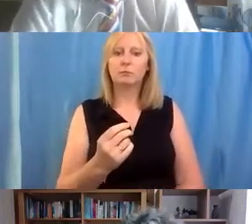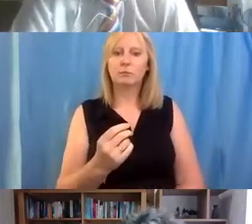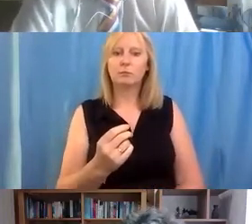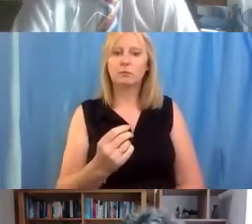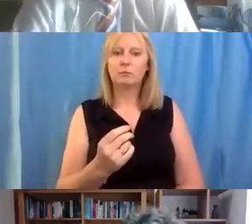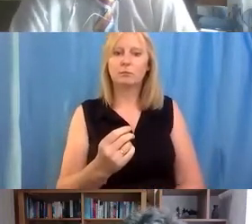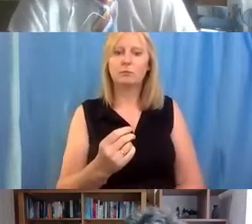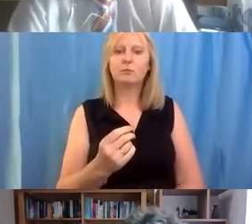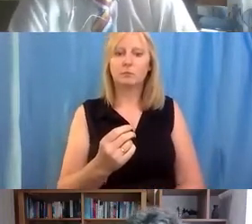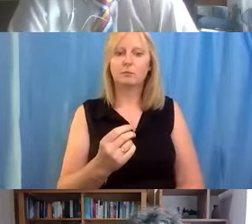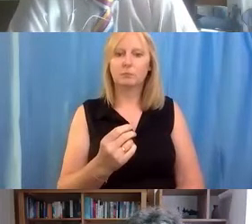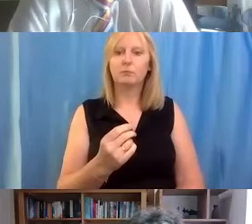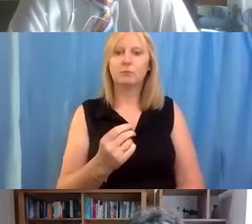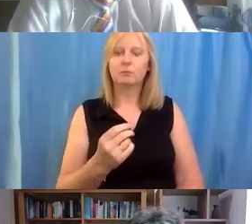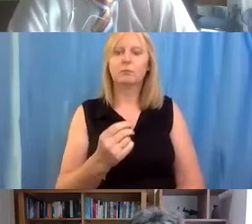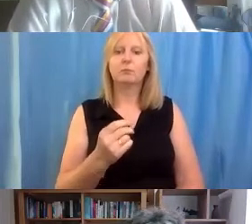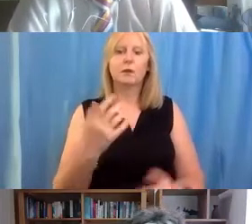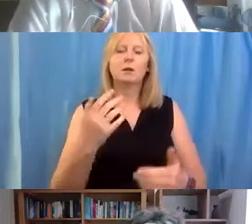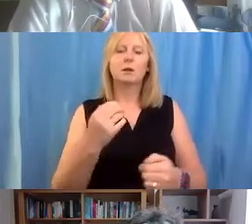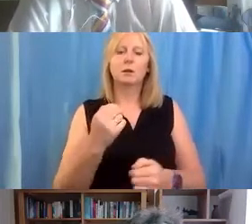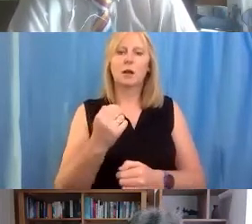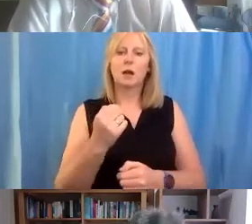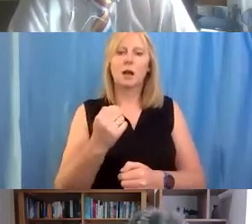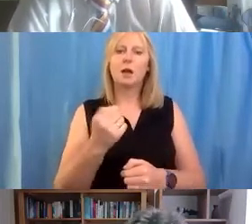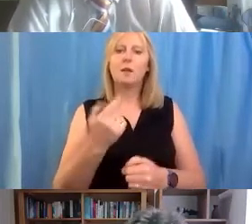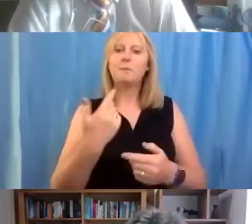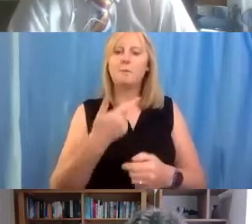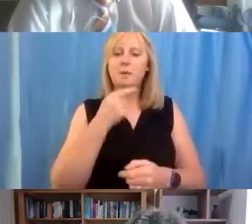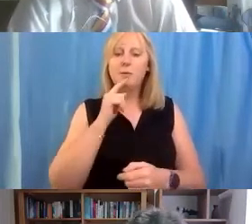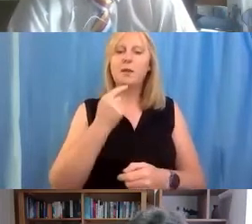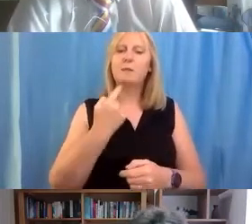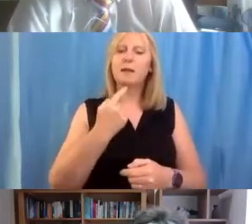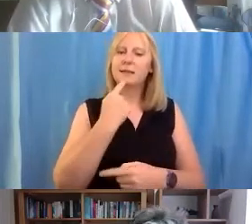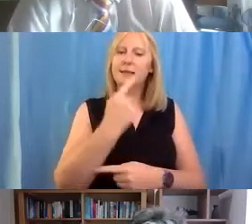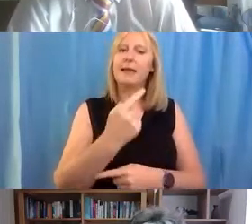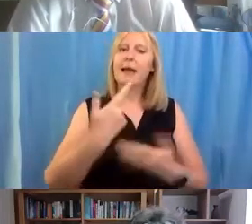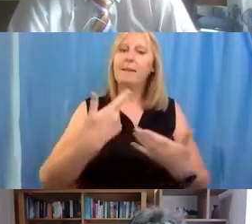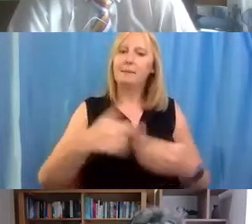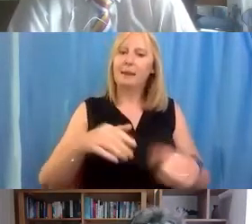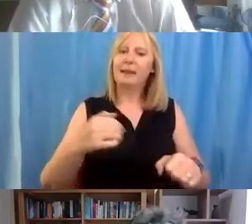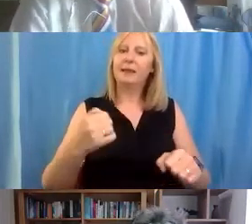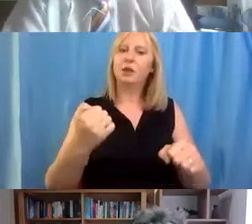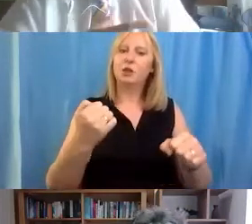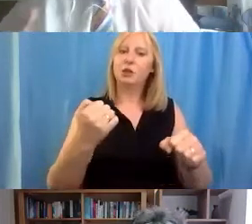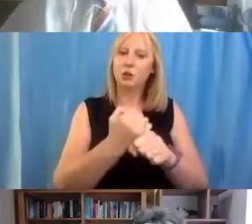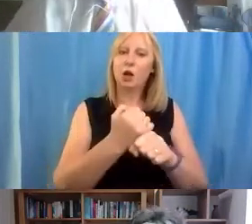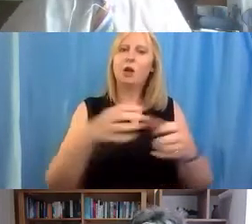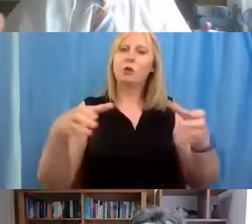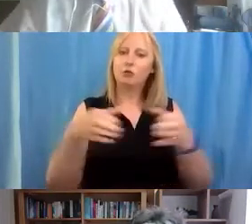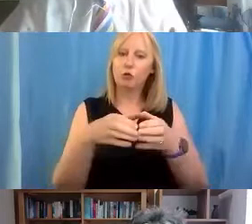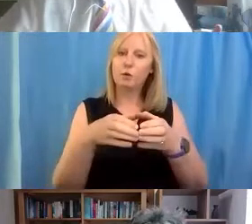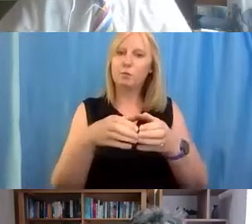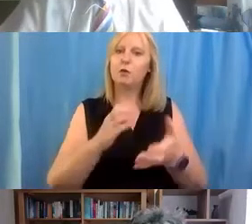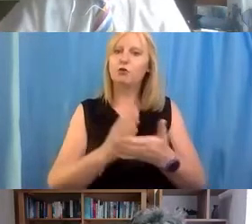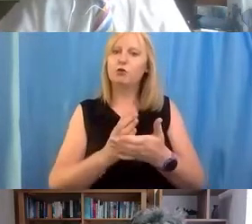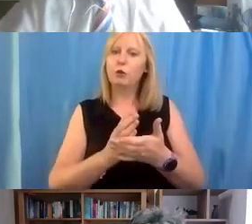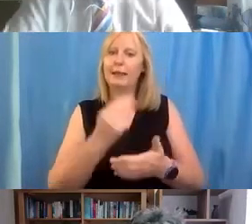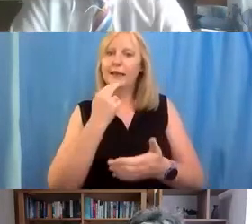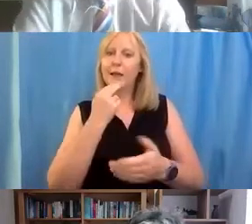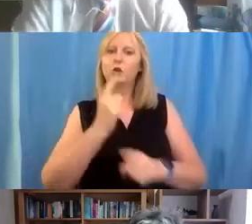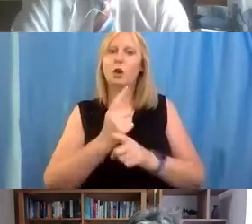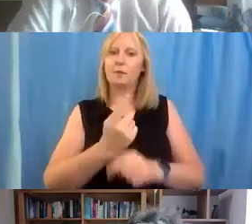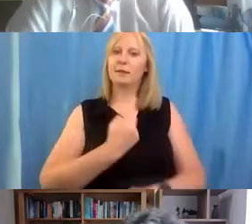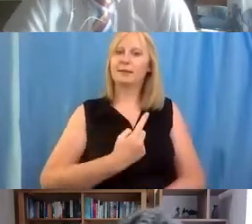this is what happened, but they've not said what they've done. And so therefore, because it's all